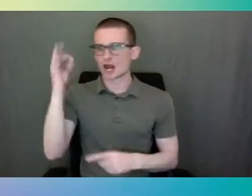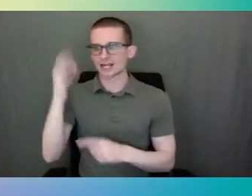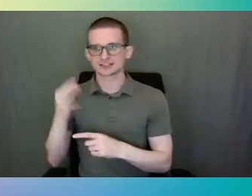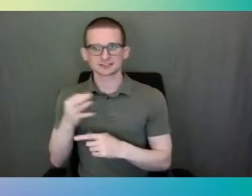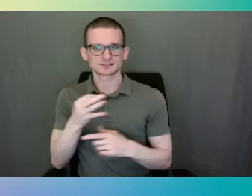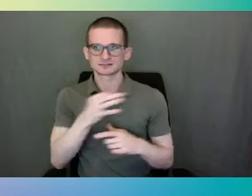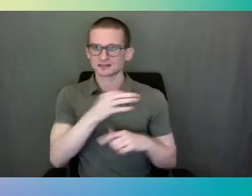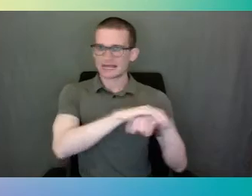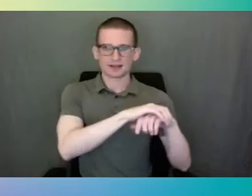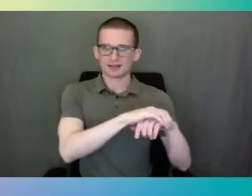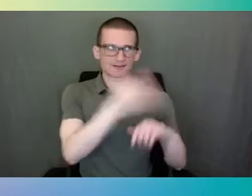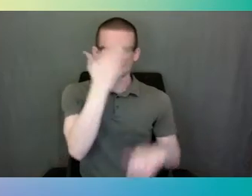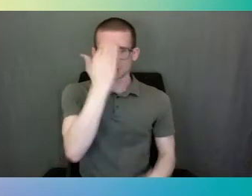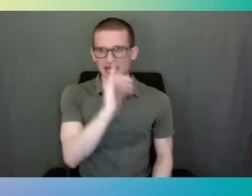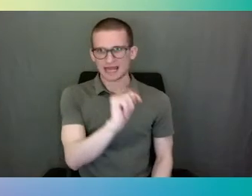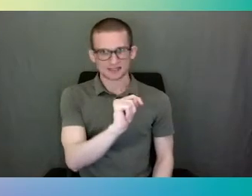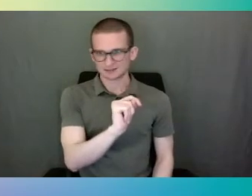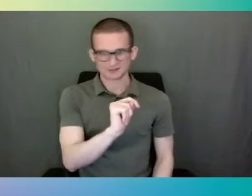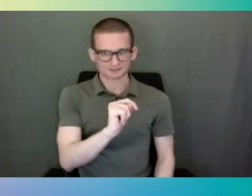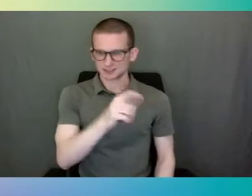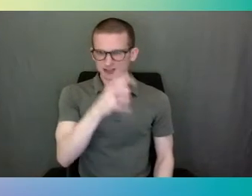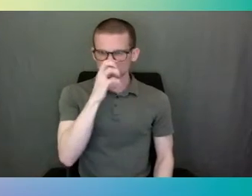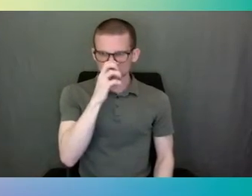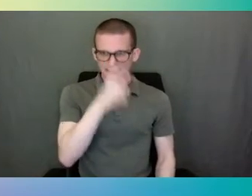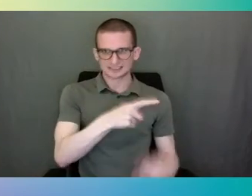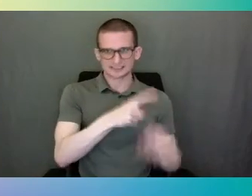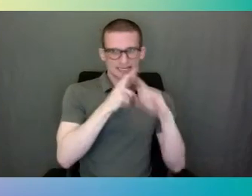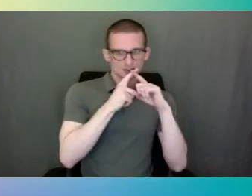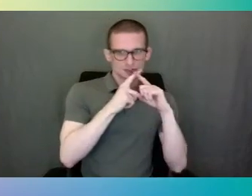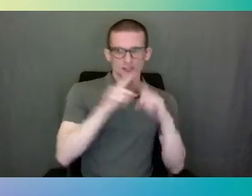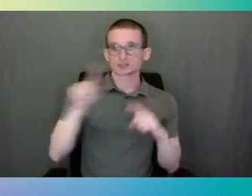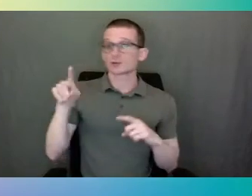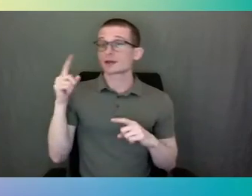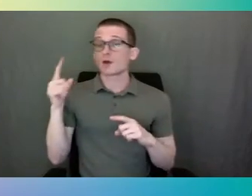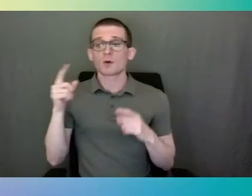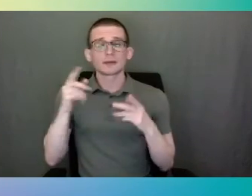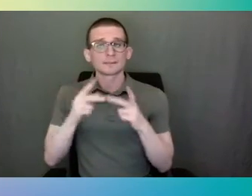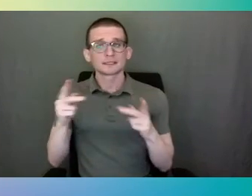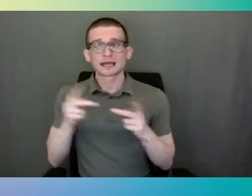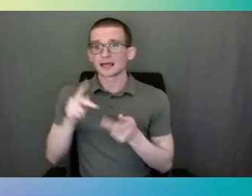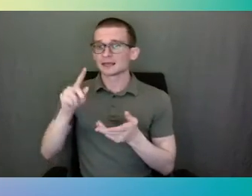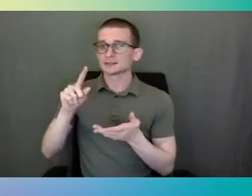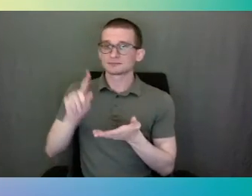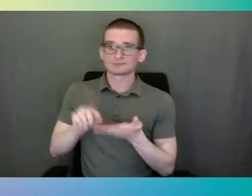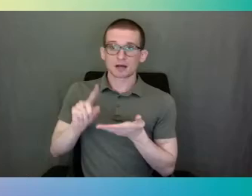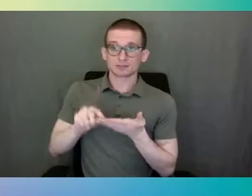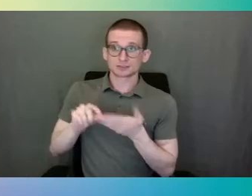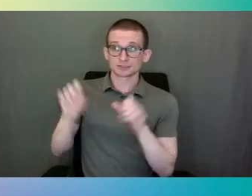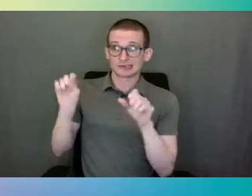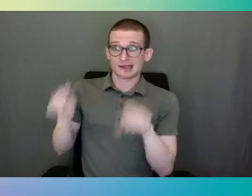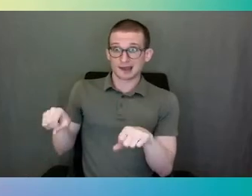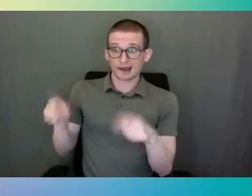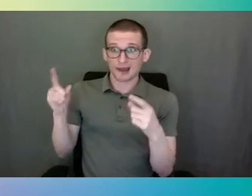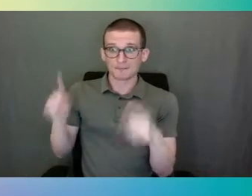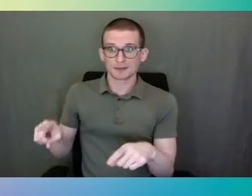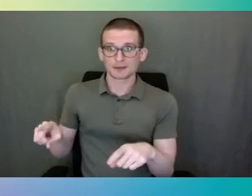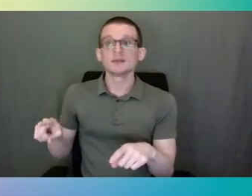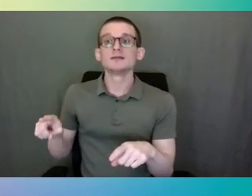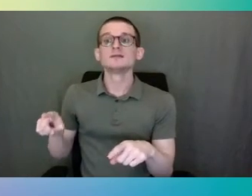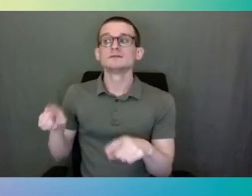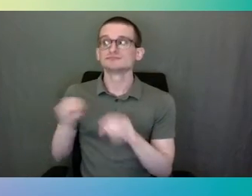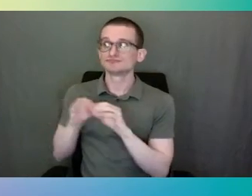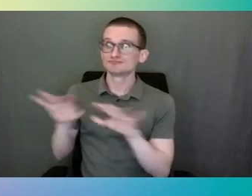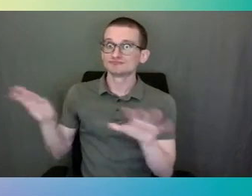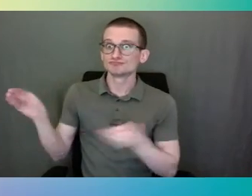high censorship laws. So the only place these pamphlets even could have been printed and circulated was